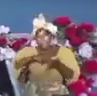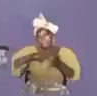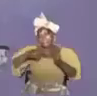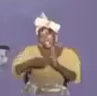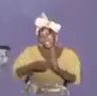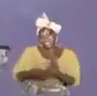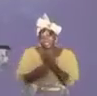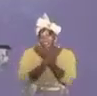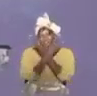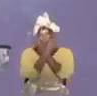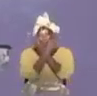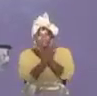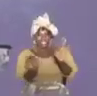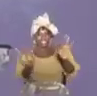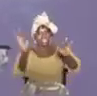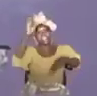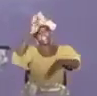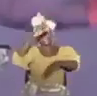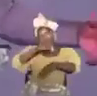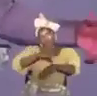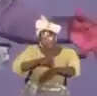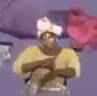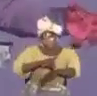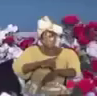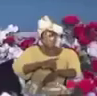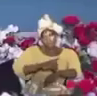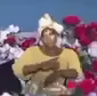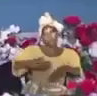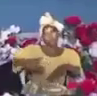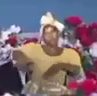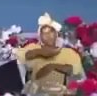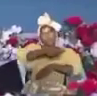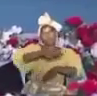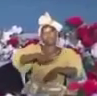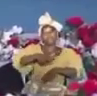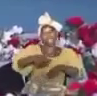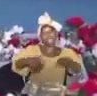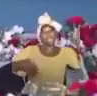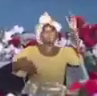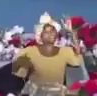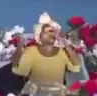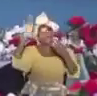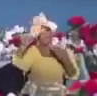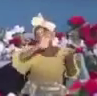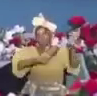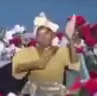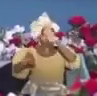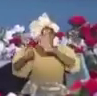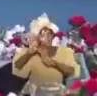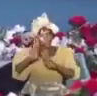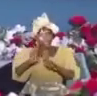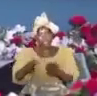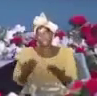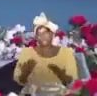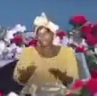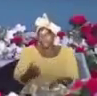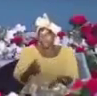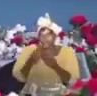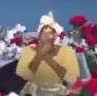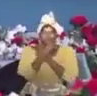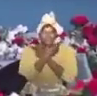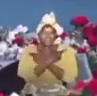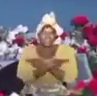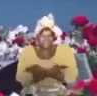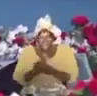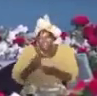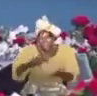from or dominion over troubles and fears. I'll take it again. Rest